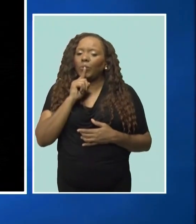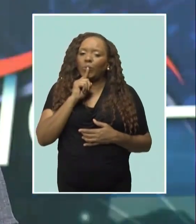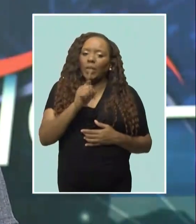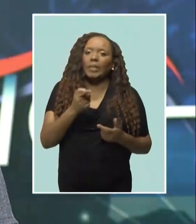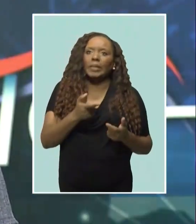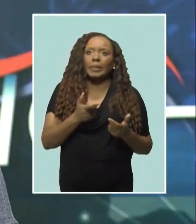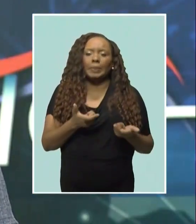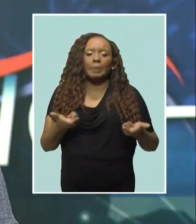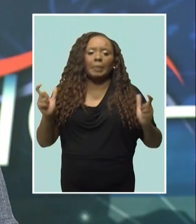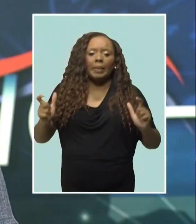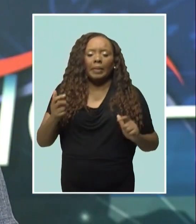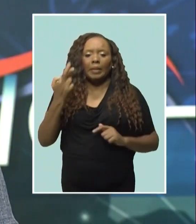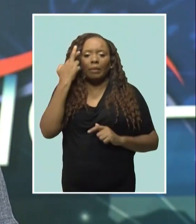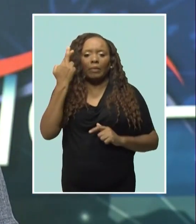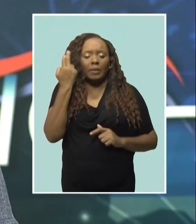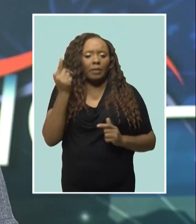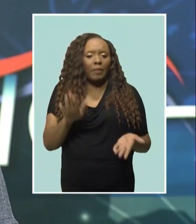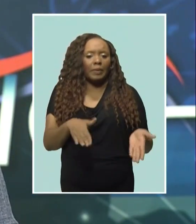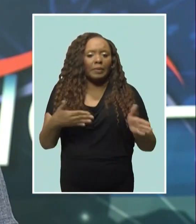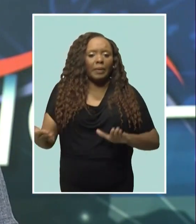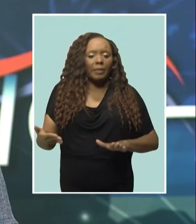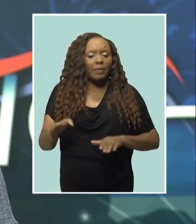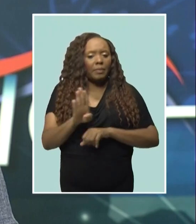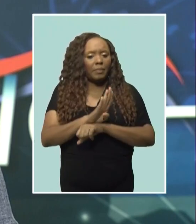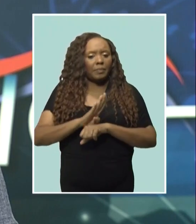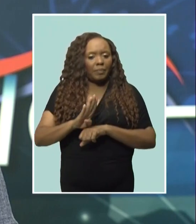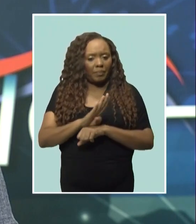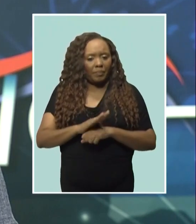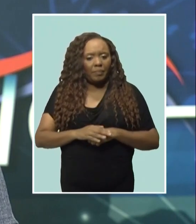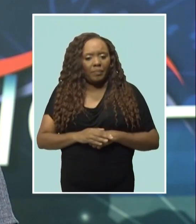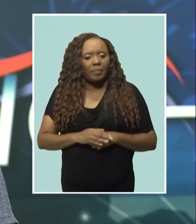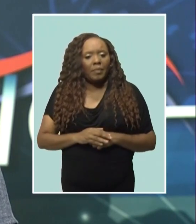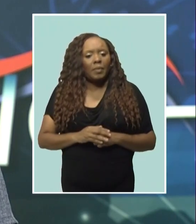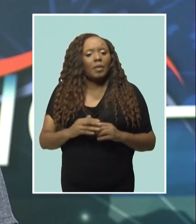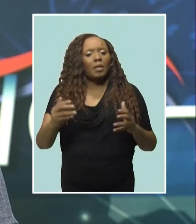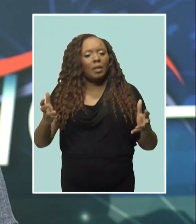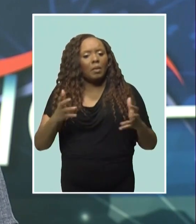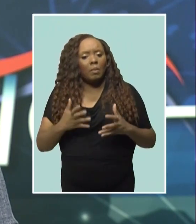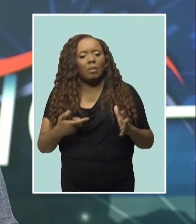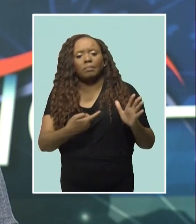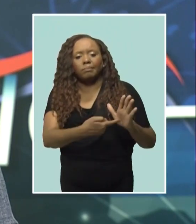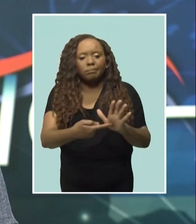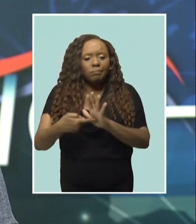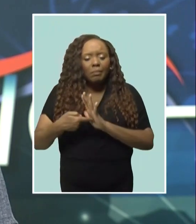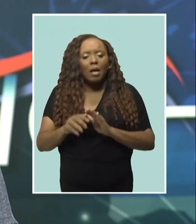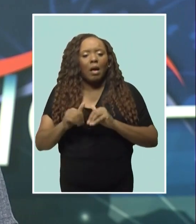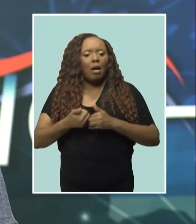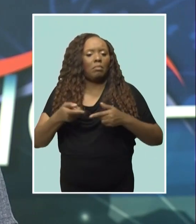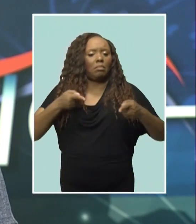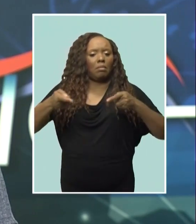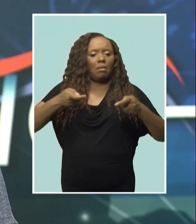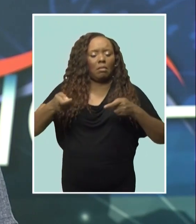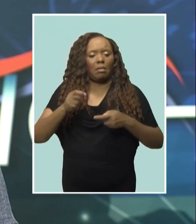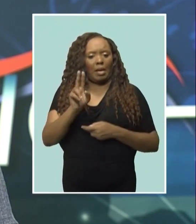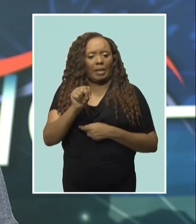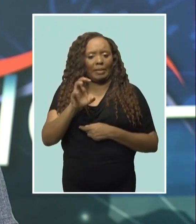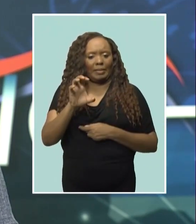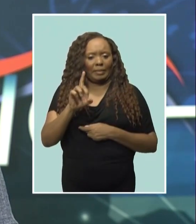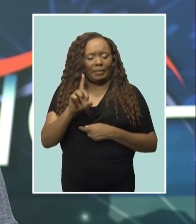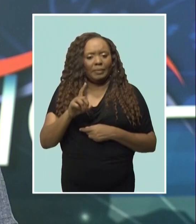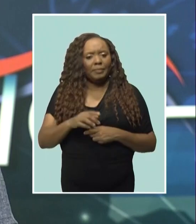has underscored the importance of an engaged and well-informed media in the prevention and control of NCD.